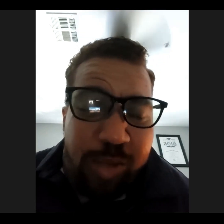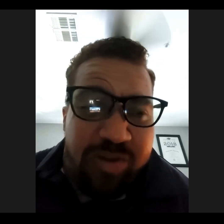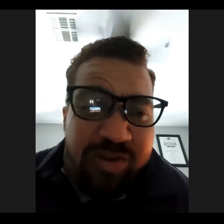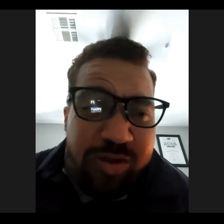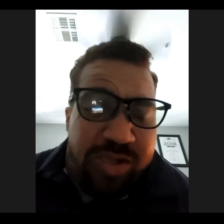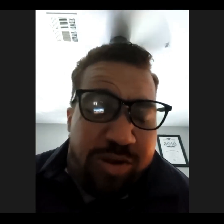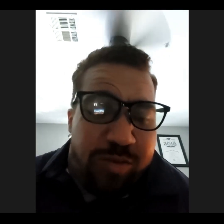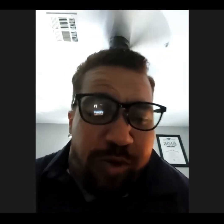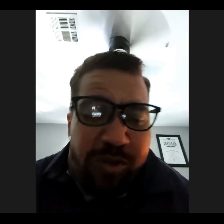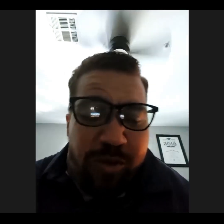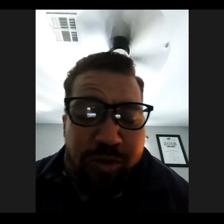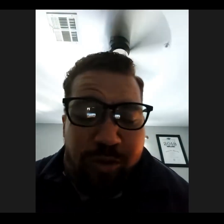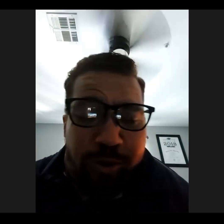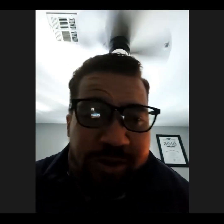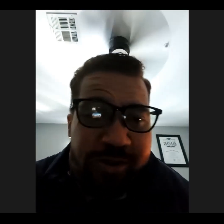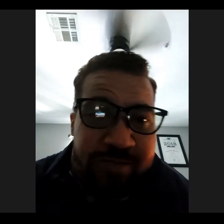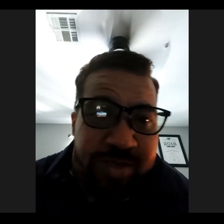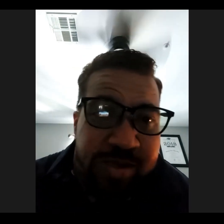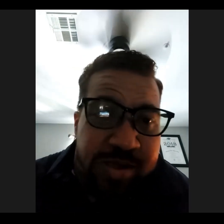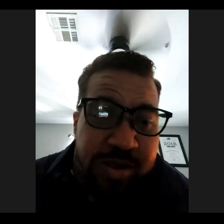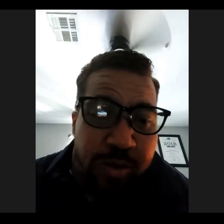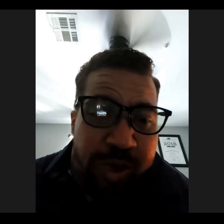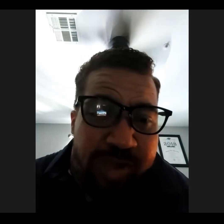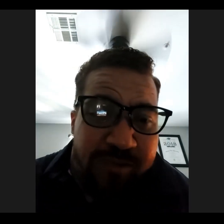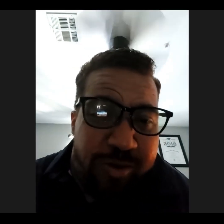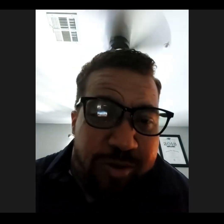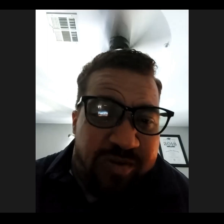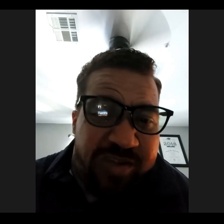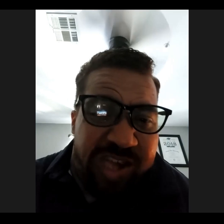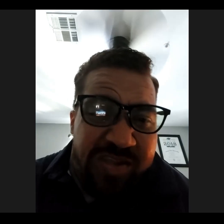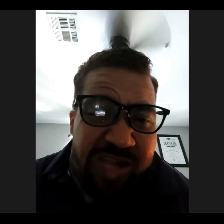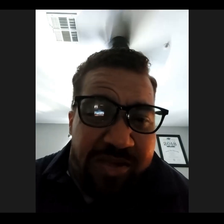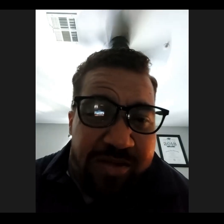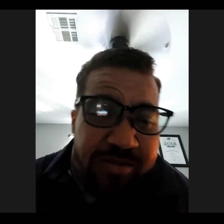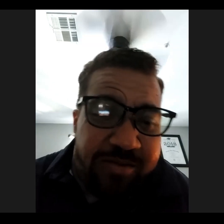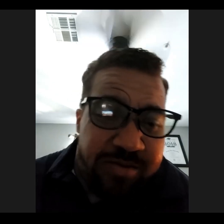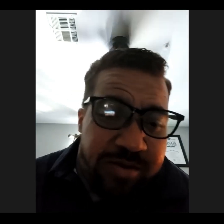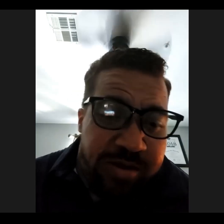next opportunity could be right around the corner, waiting for you to take